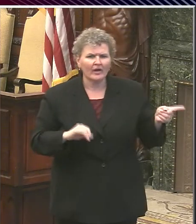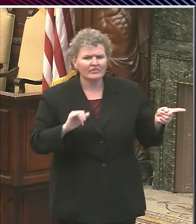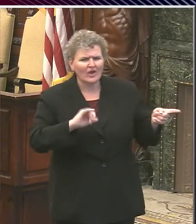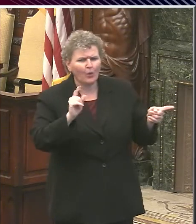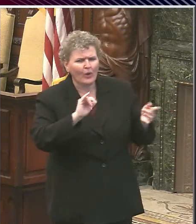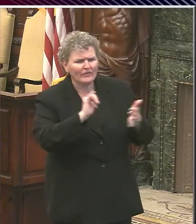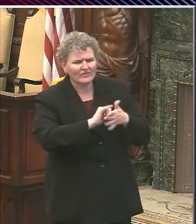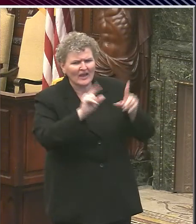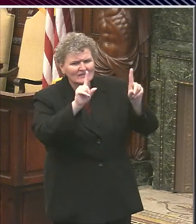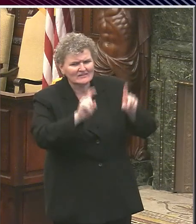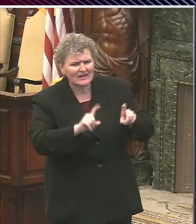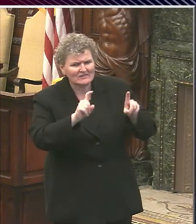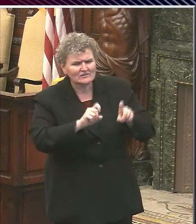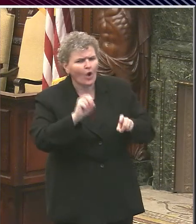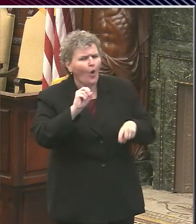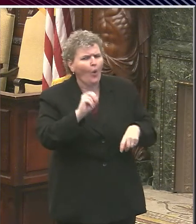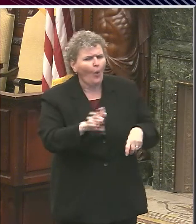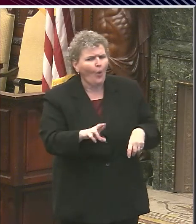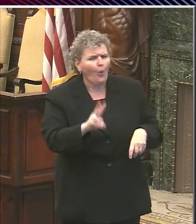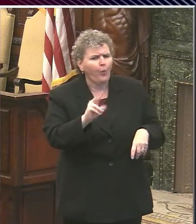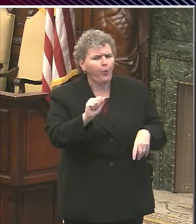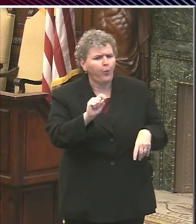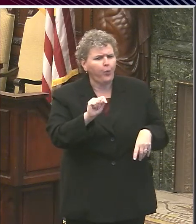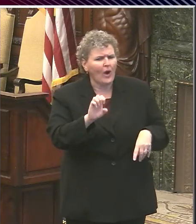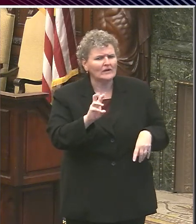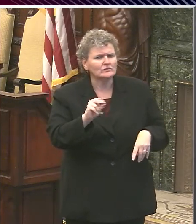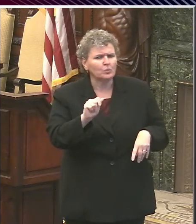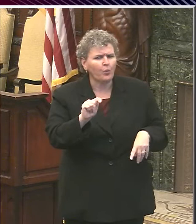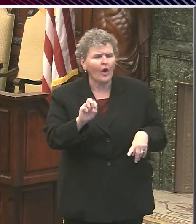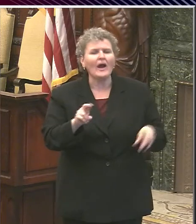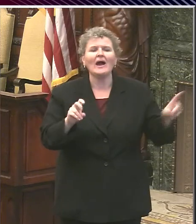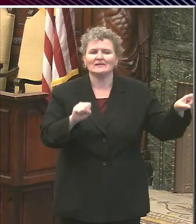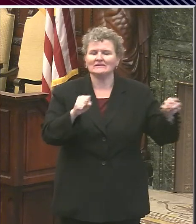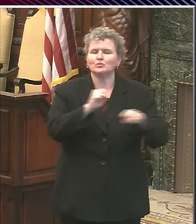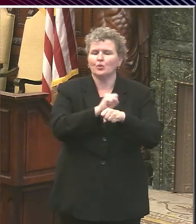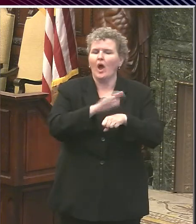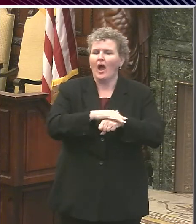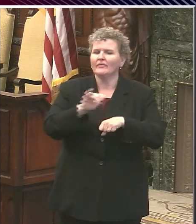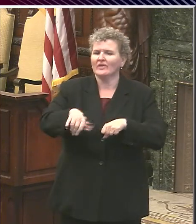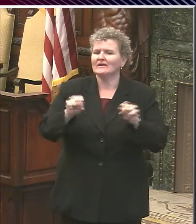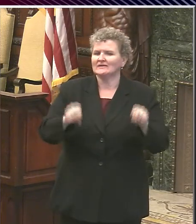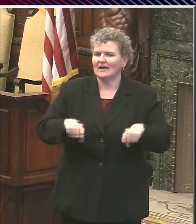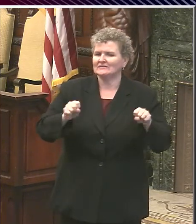of the virus? We are working on doing that here in Philadelphia.